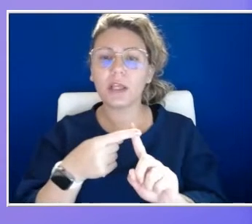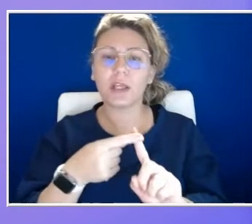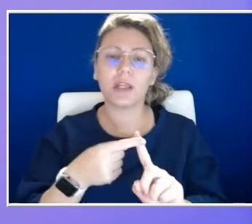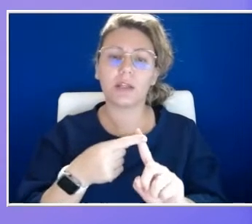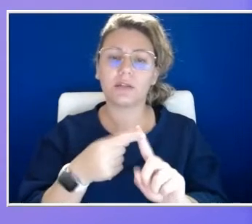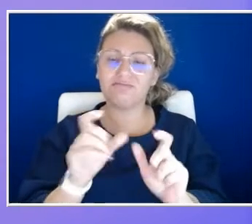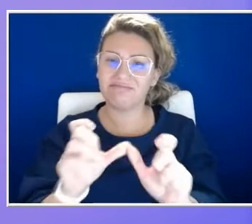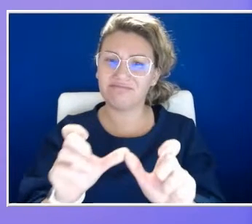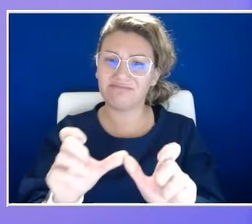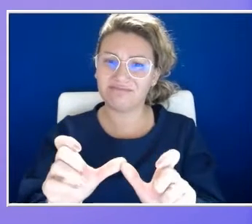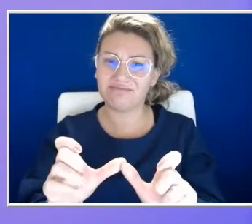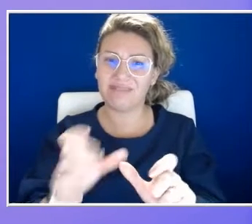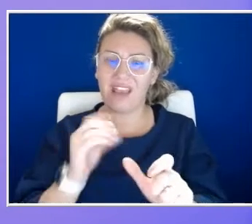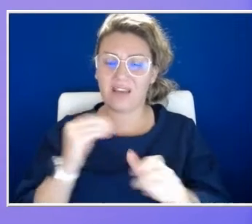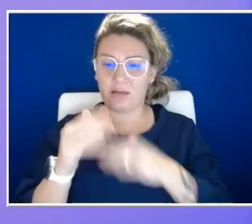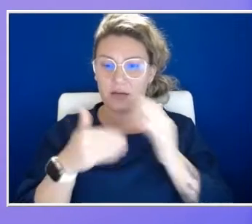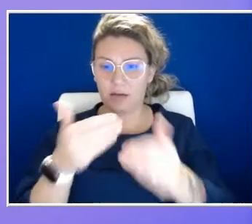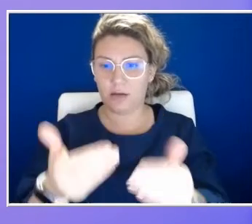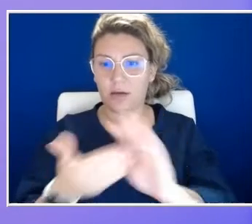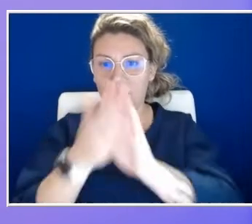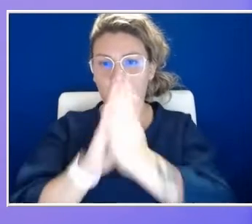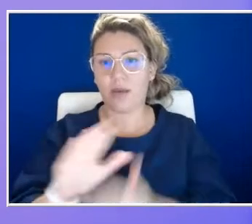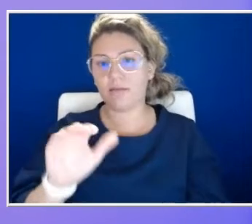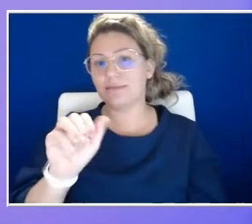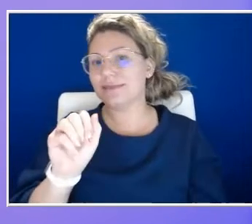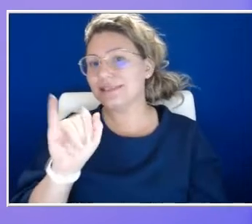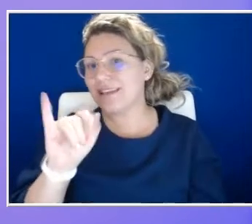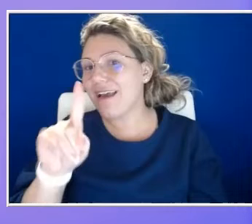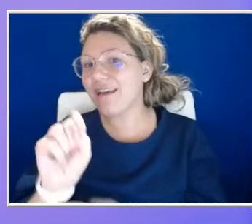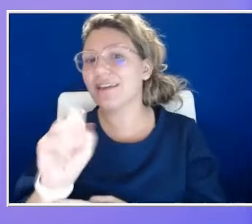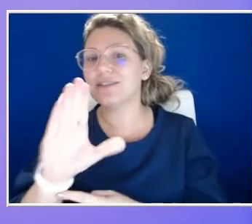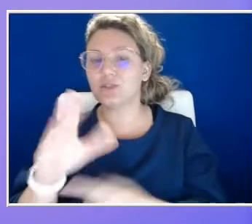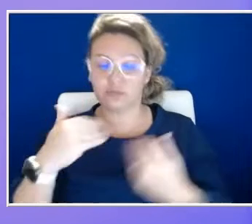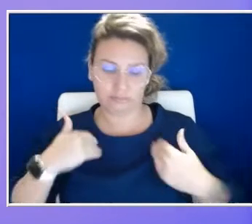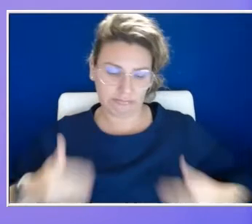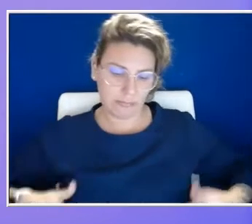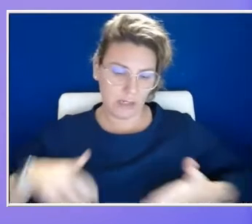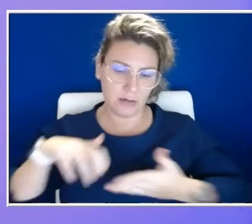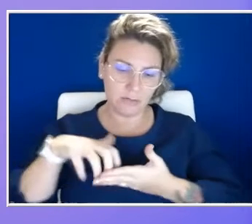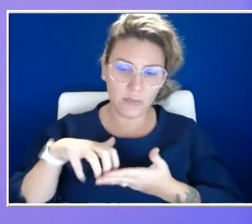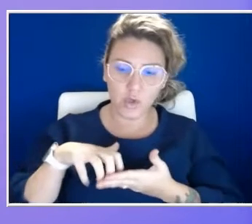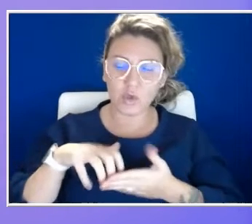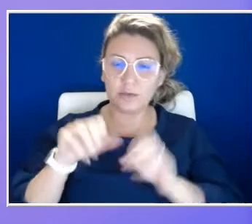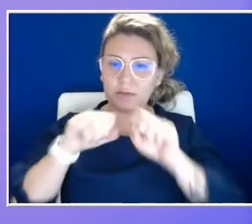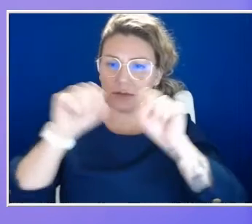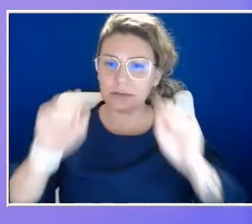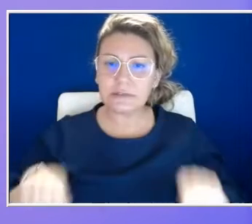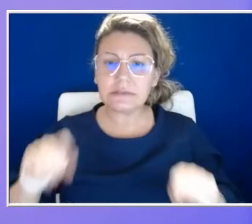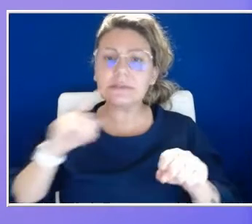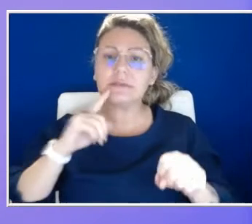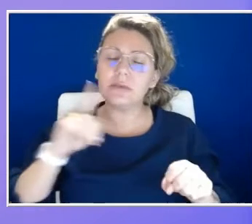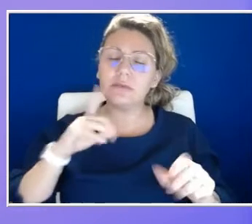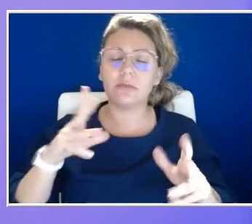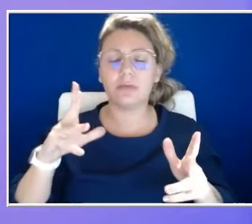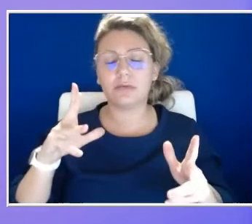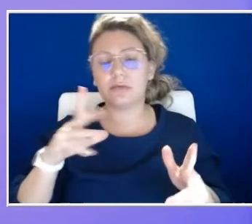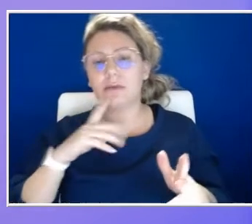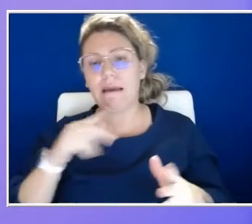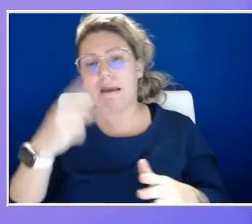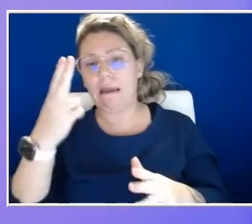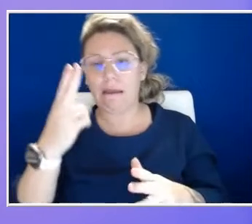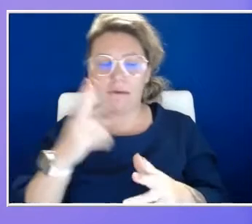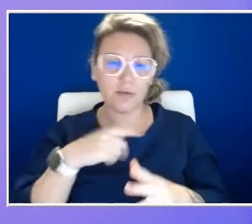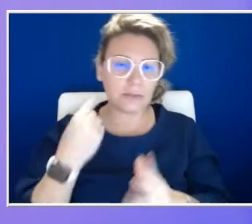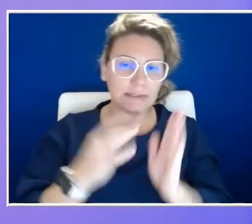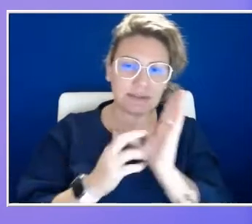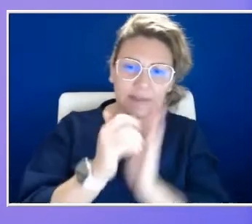and progresses to AIDS, you have a reduced immune system, you have higher risk of cancer, higher risk of heart disease, and other things